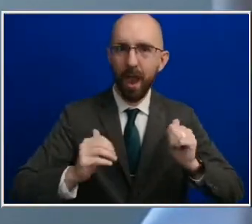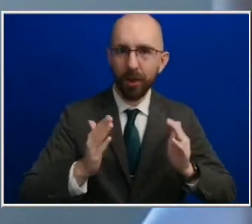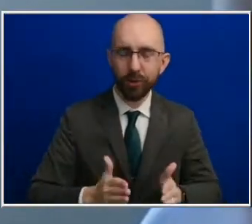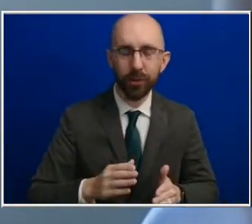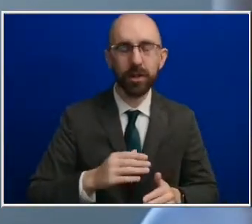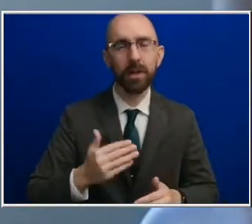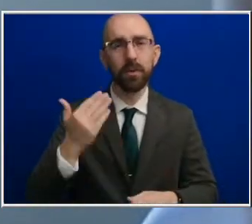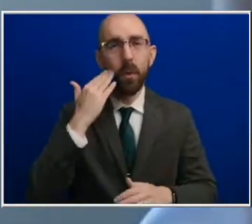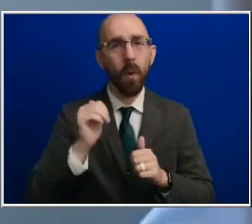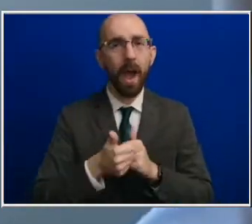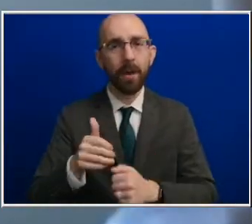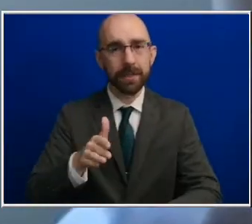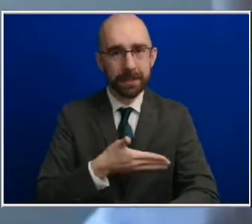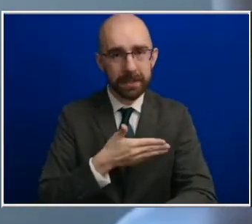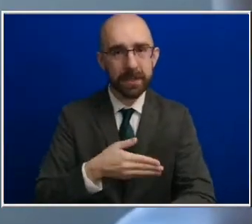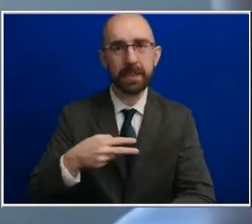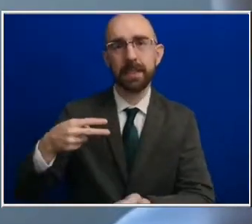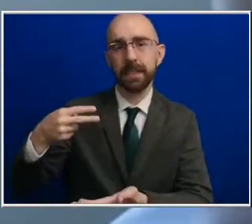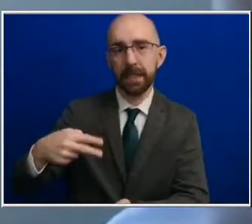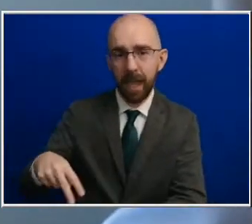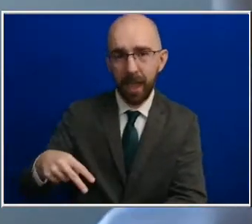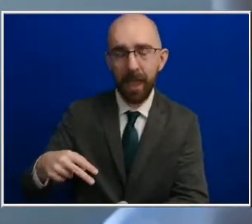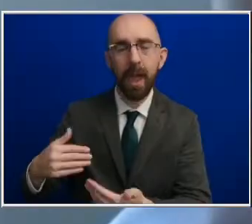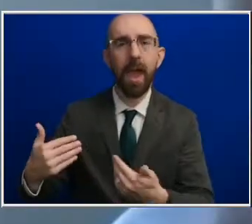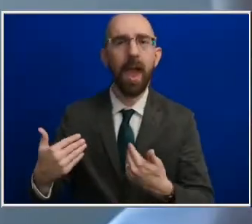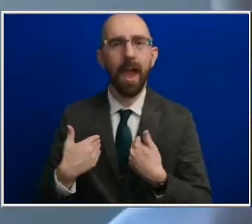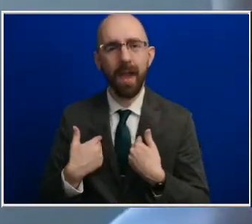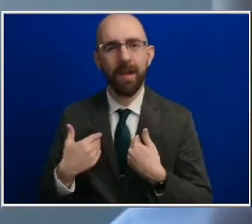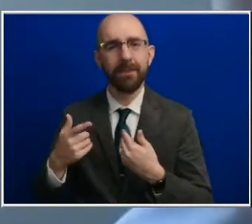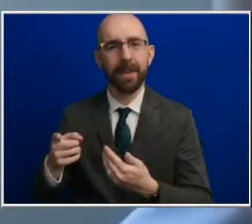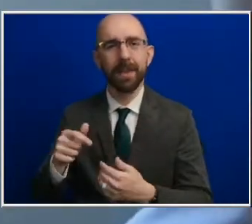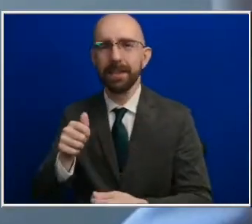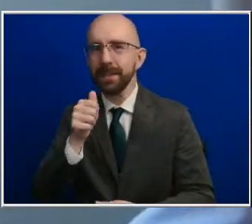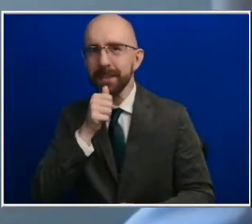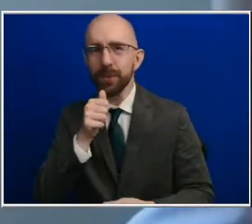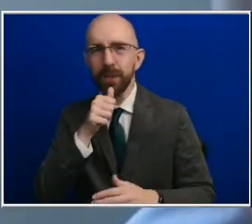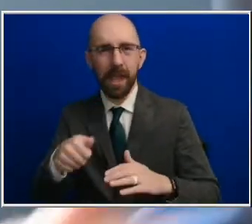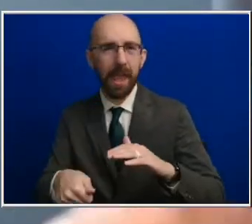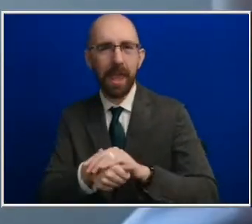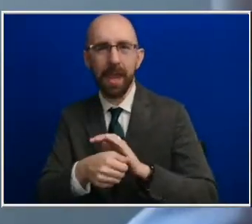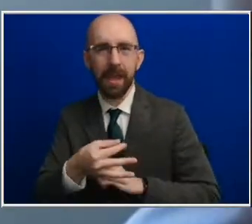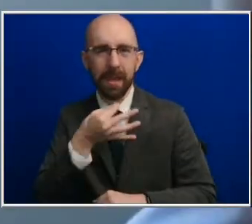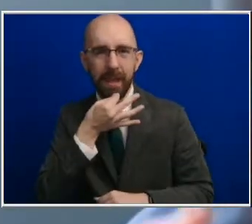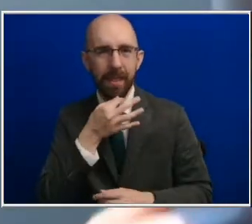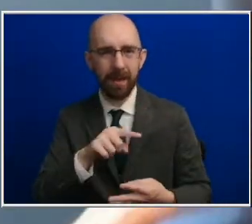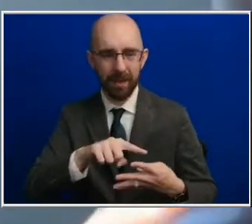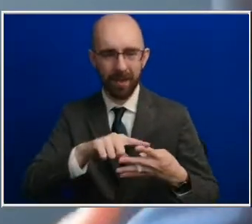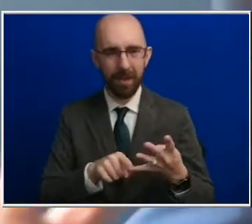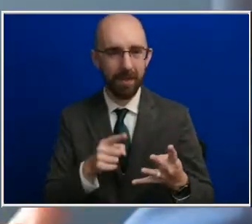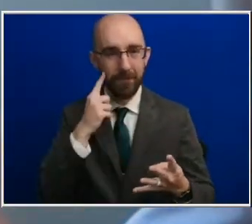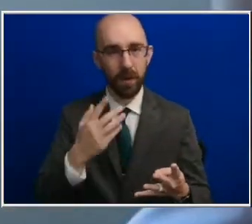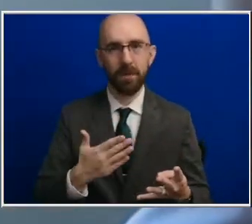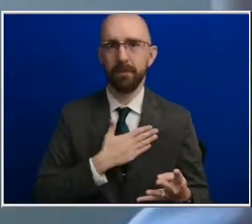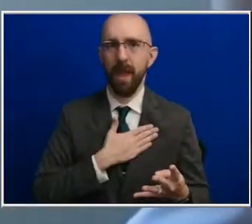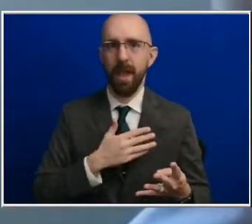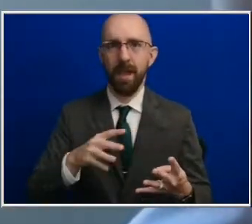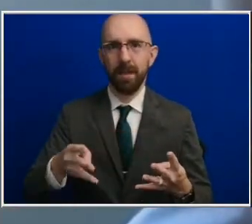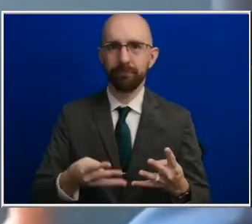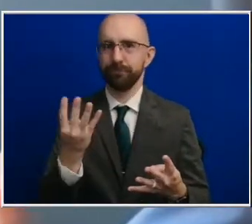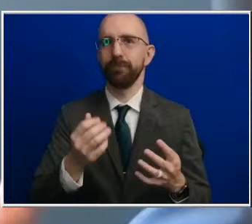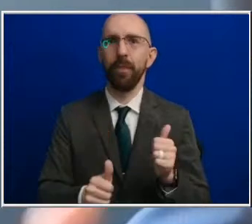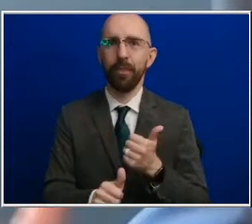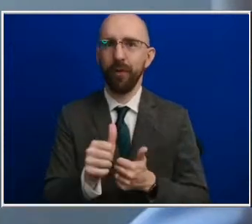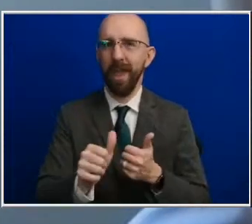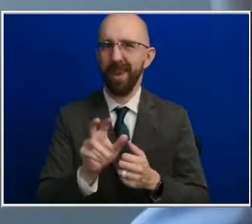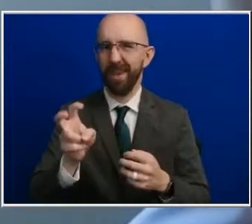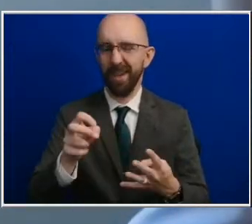to sing, dance, and you want to have a secret hidden talent. For me, my quadruple threat was